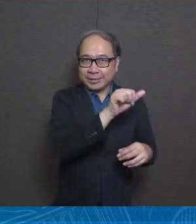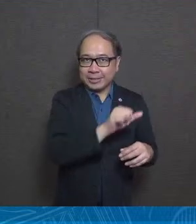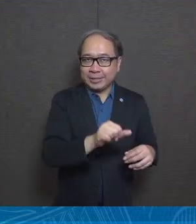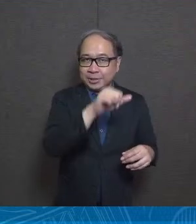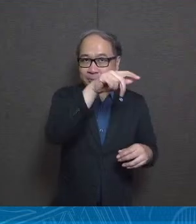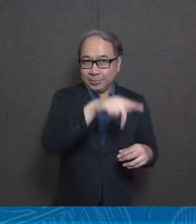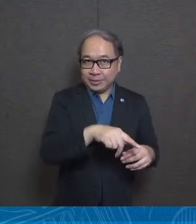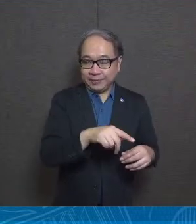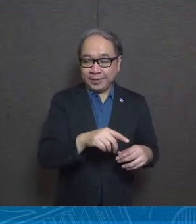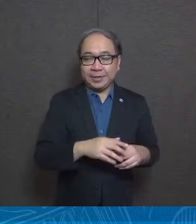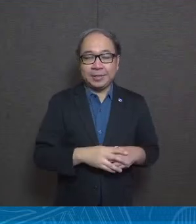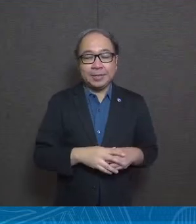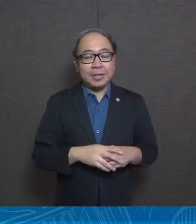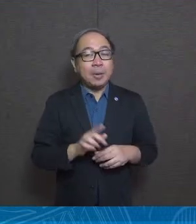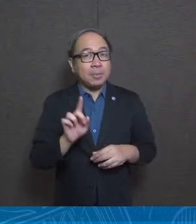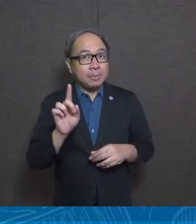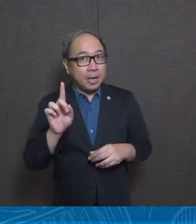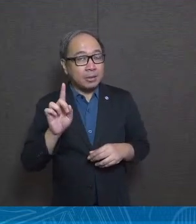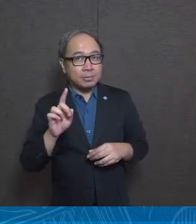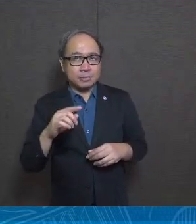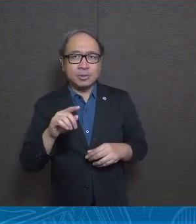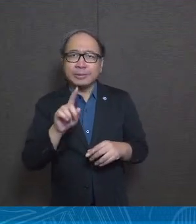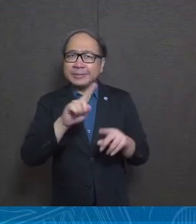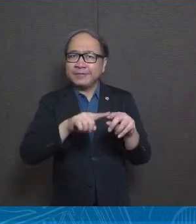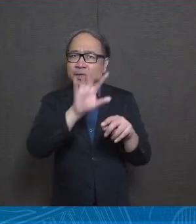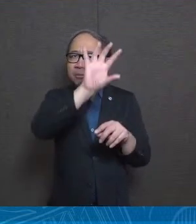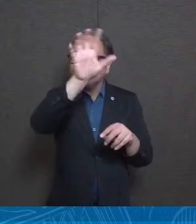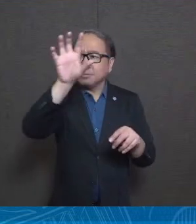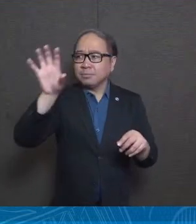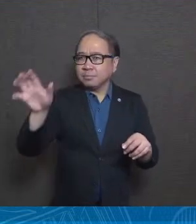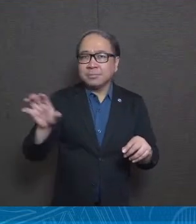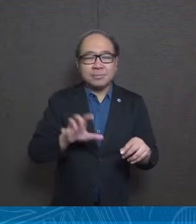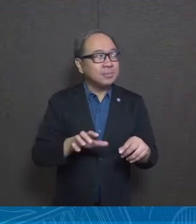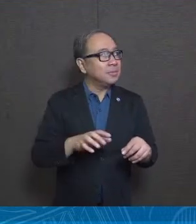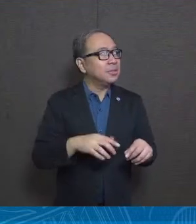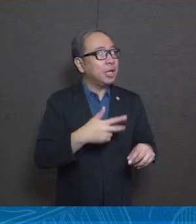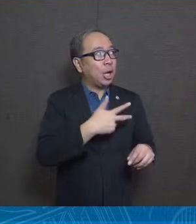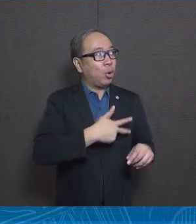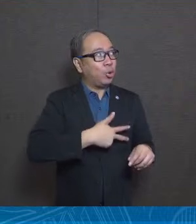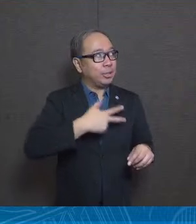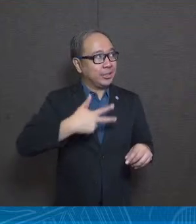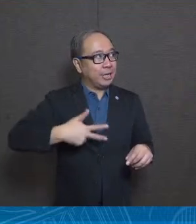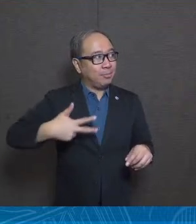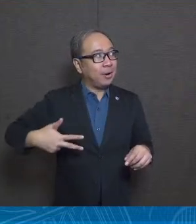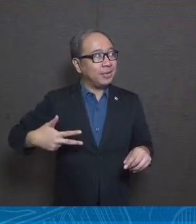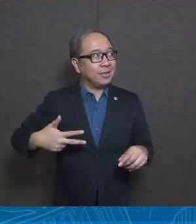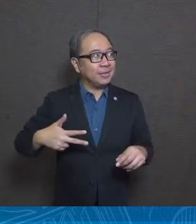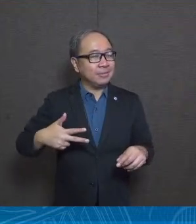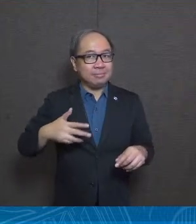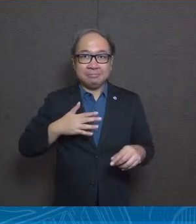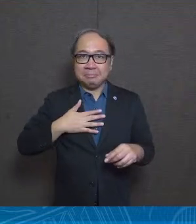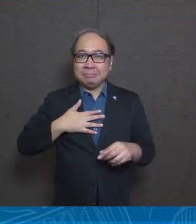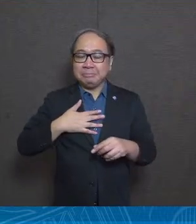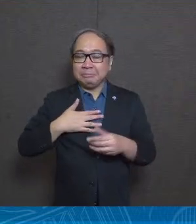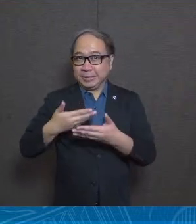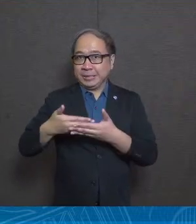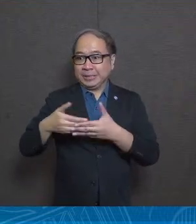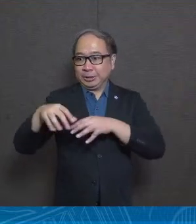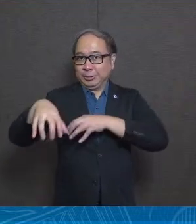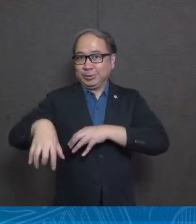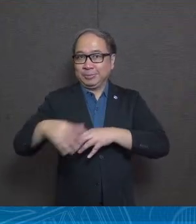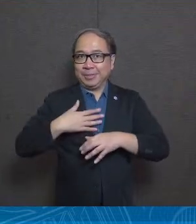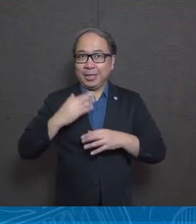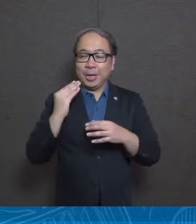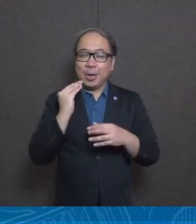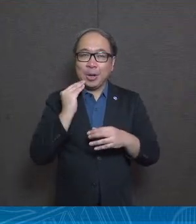but also from other places, as far as Denmark, my neighbor. Let's see.